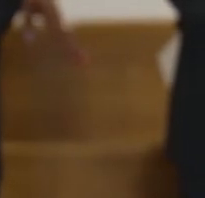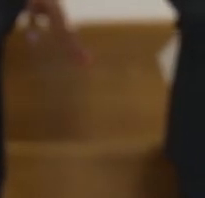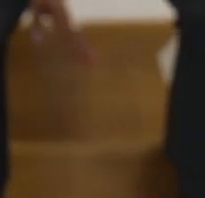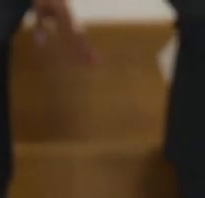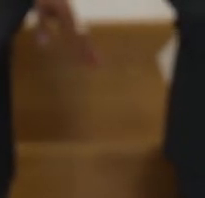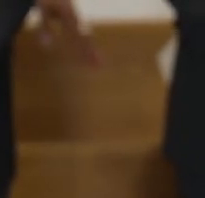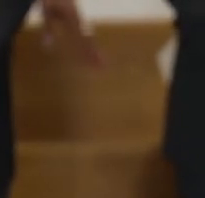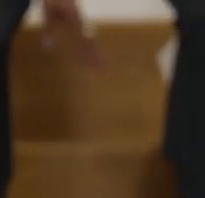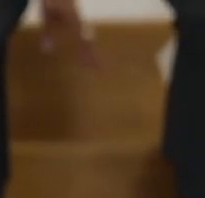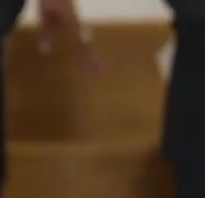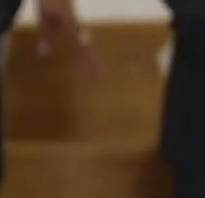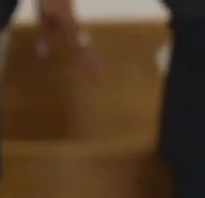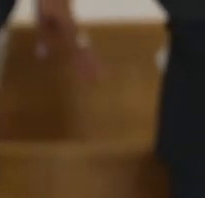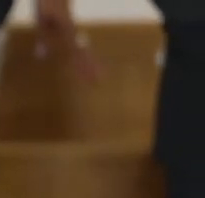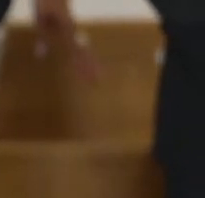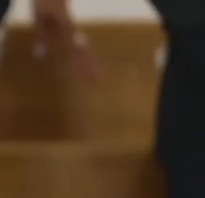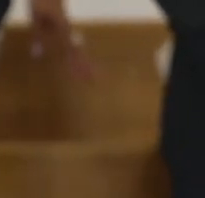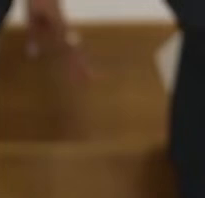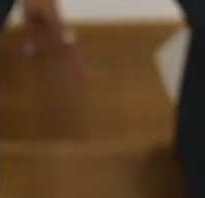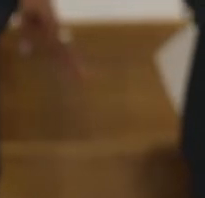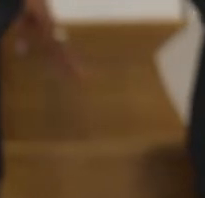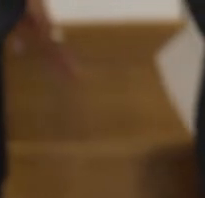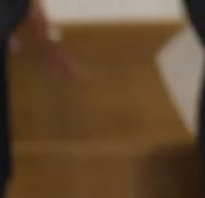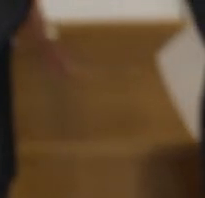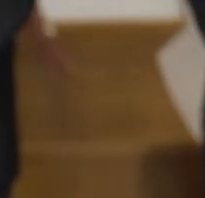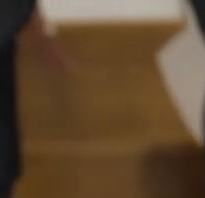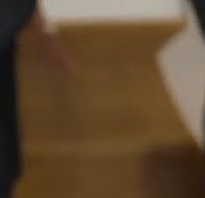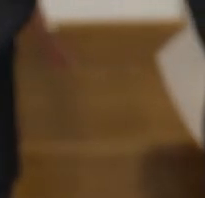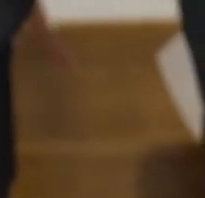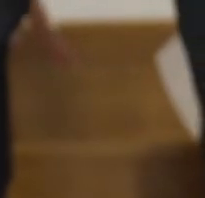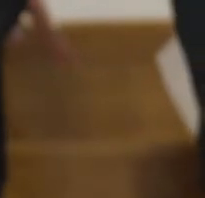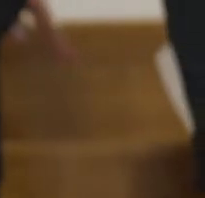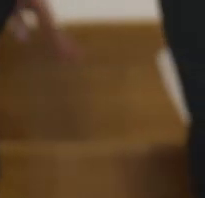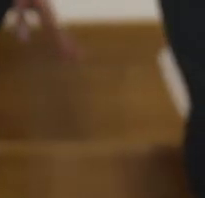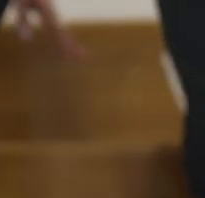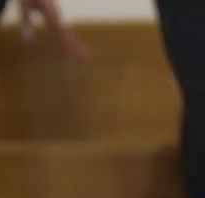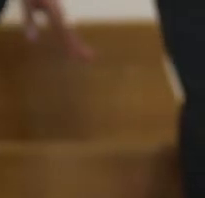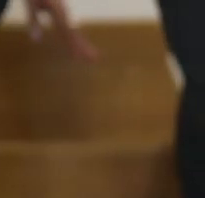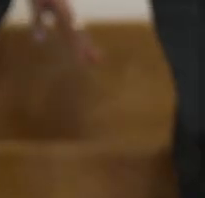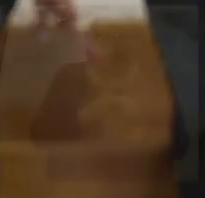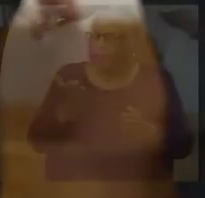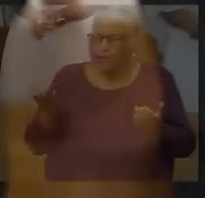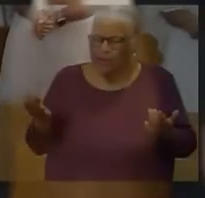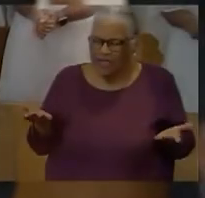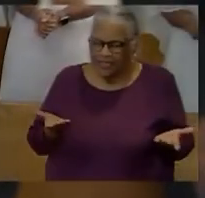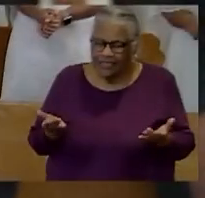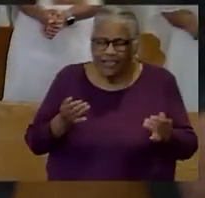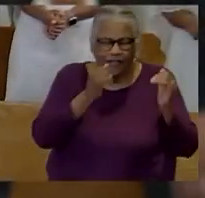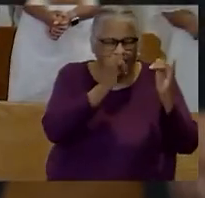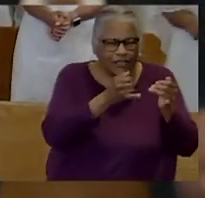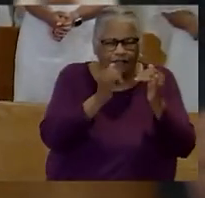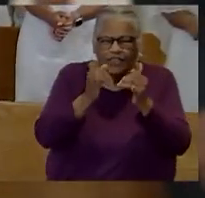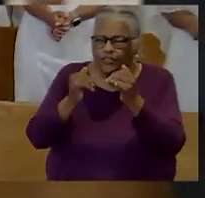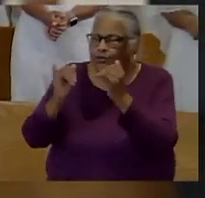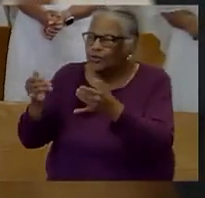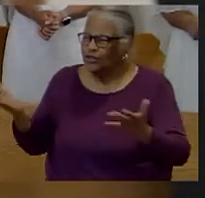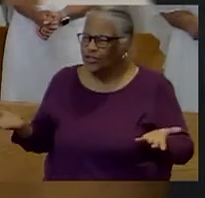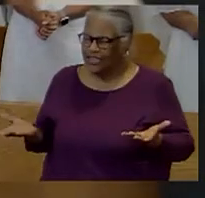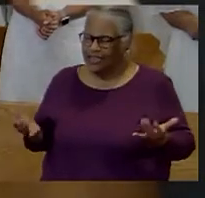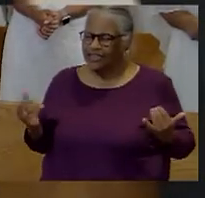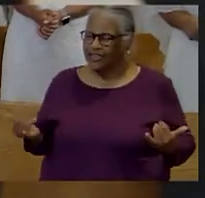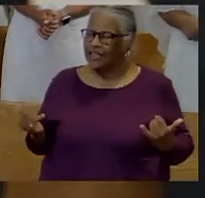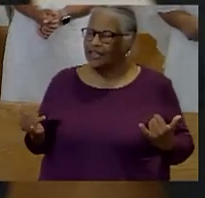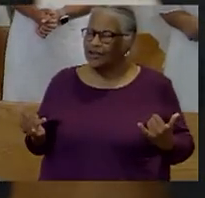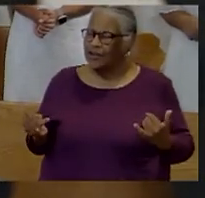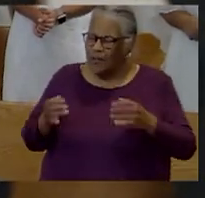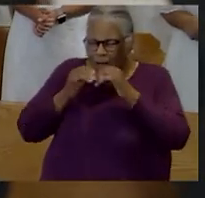Lord God, to bless every individual that's in this house right now. Lord God, bless them